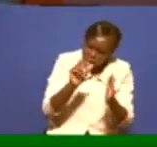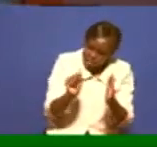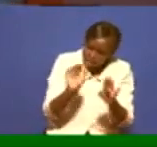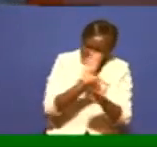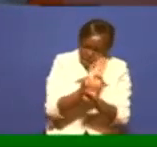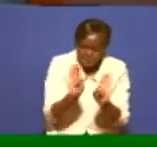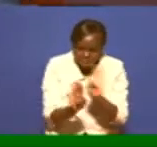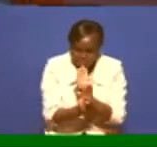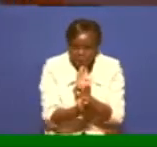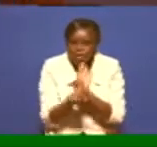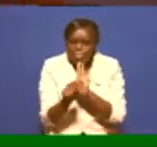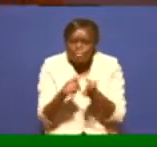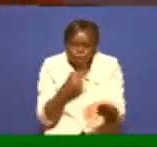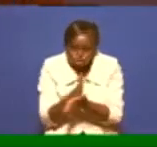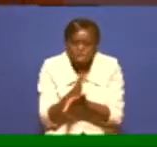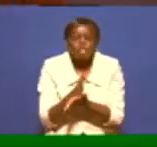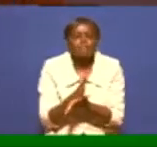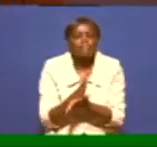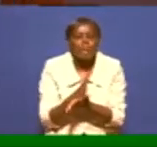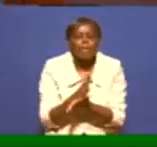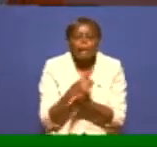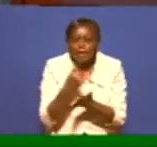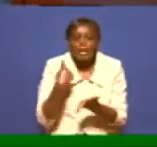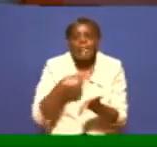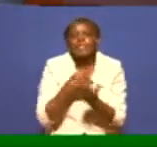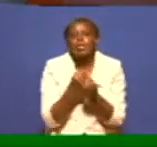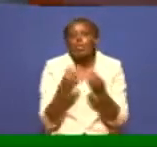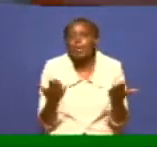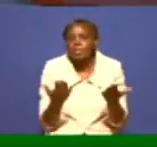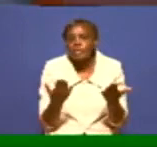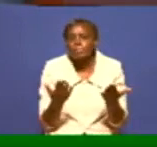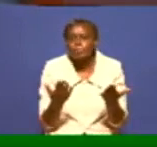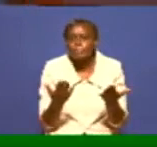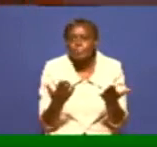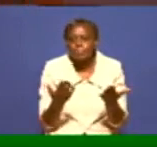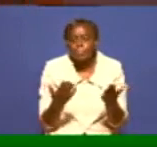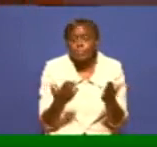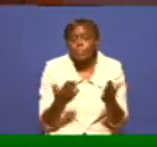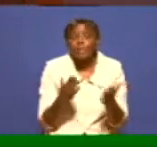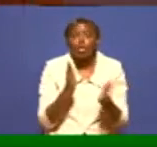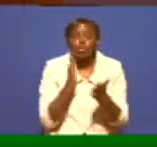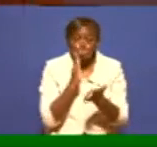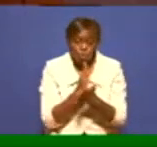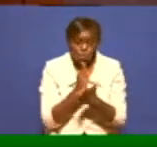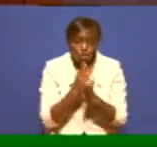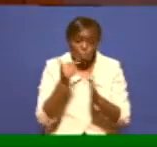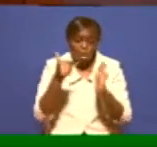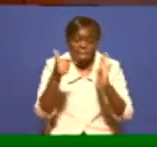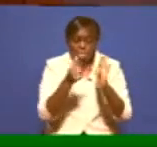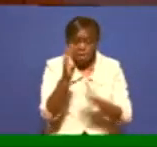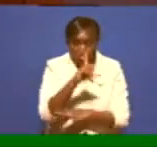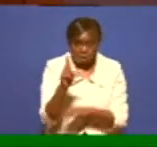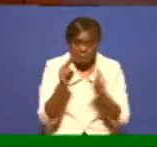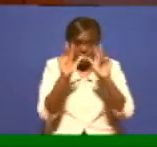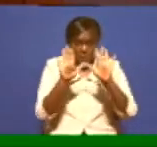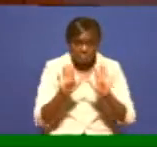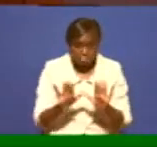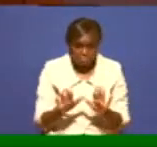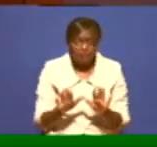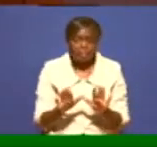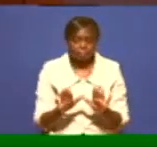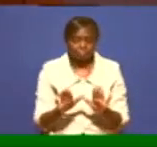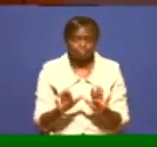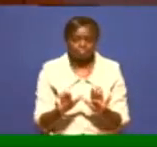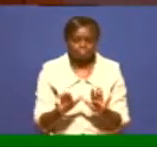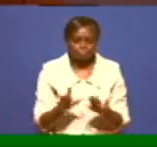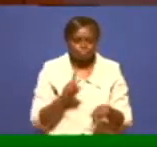actually justify the figures. And that's why I'm saying this bill becomes very important. In terms of